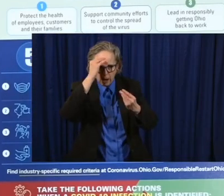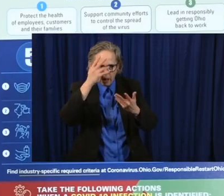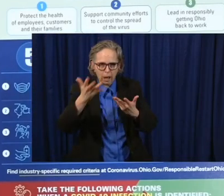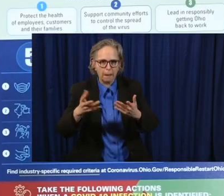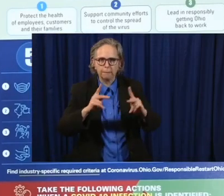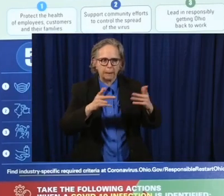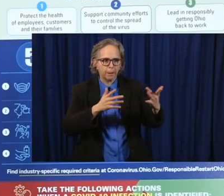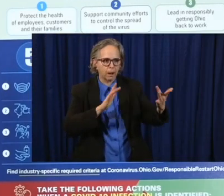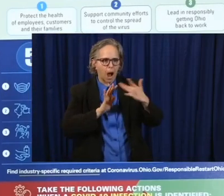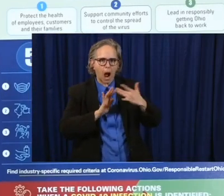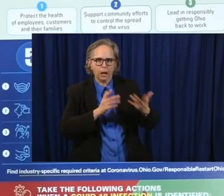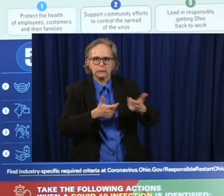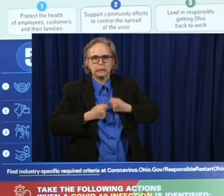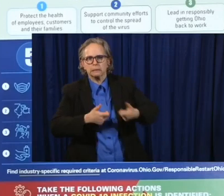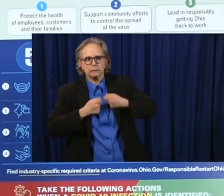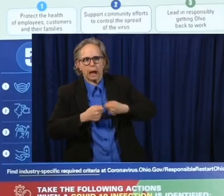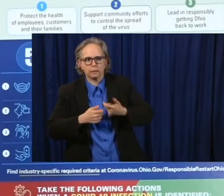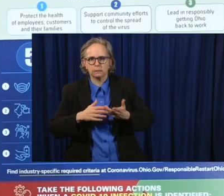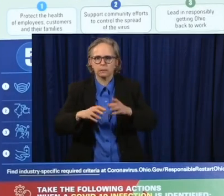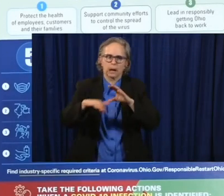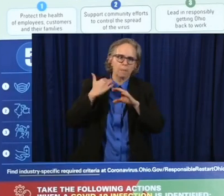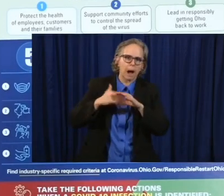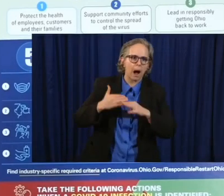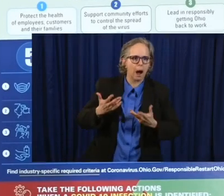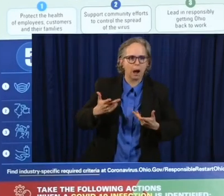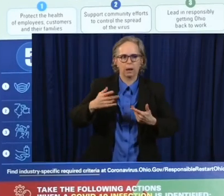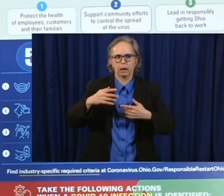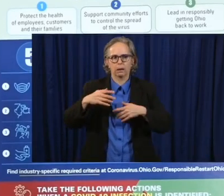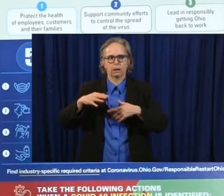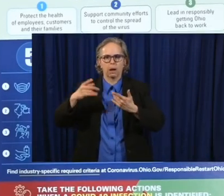emails about summer camp.